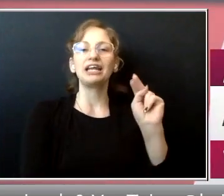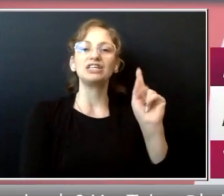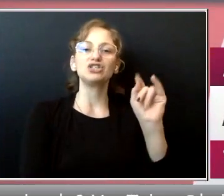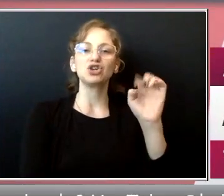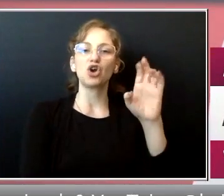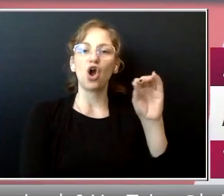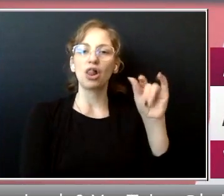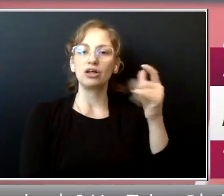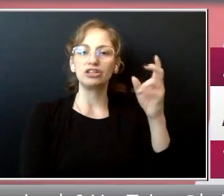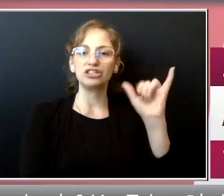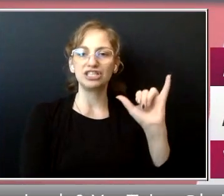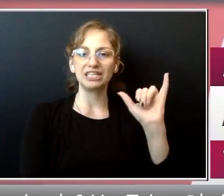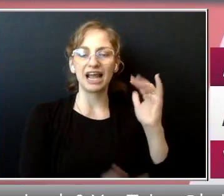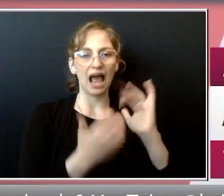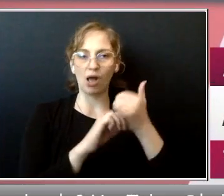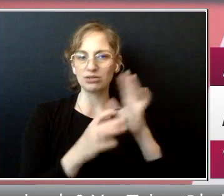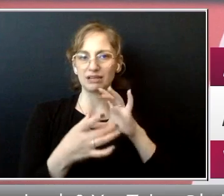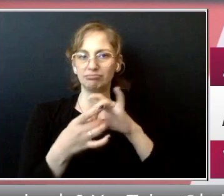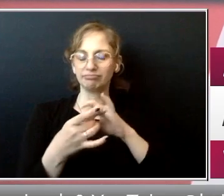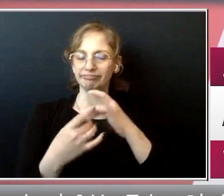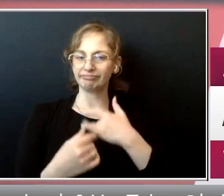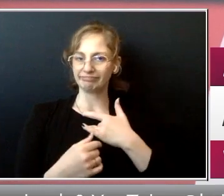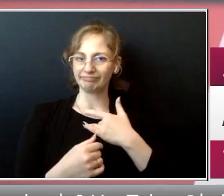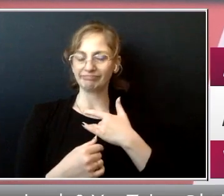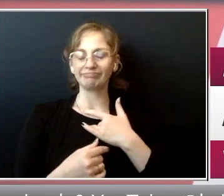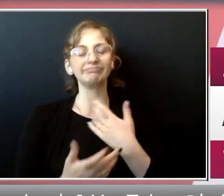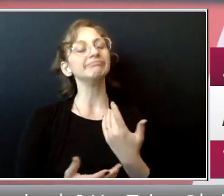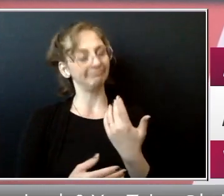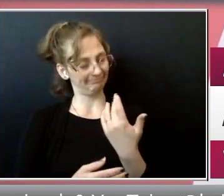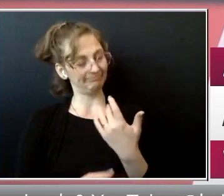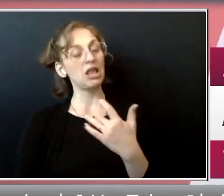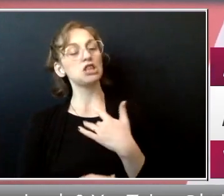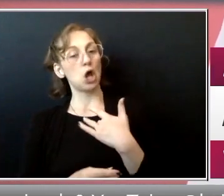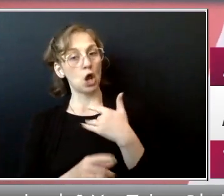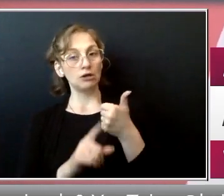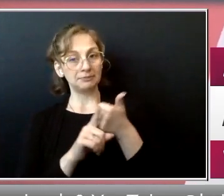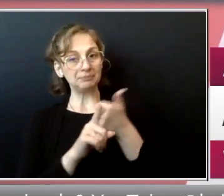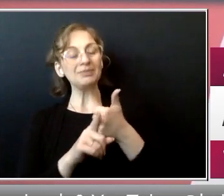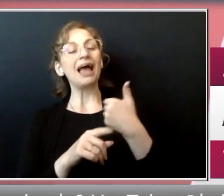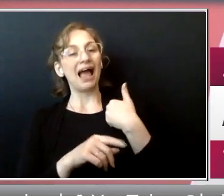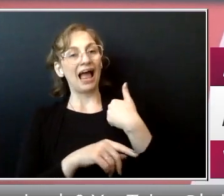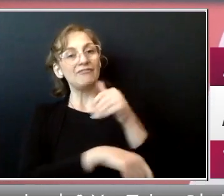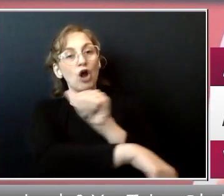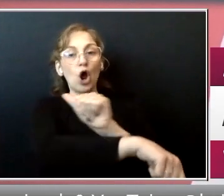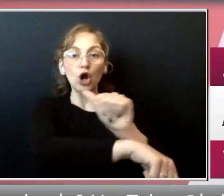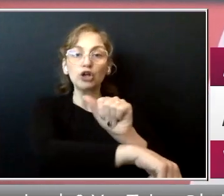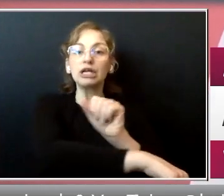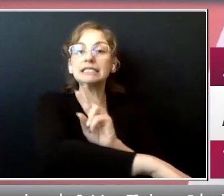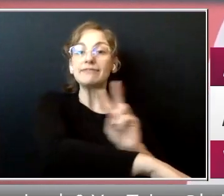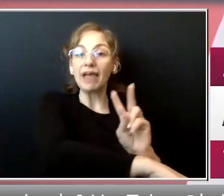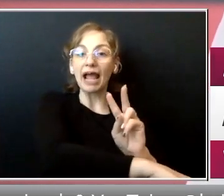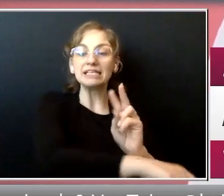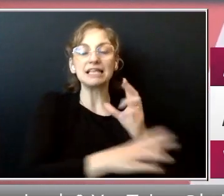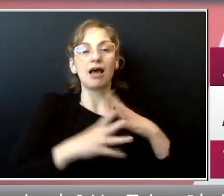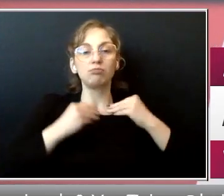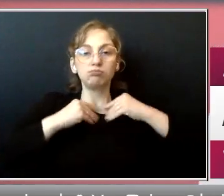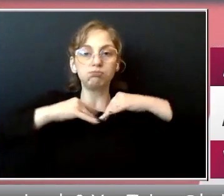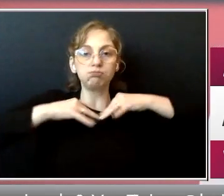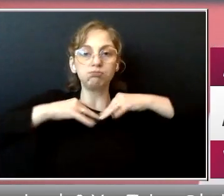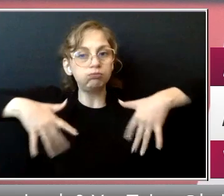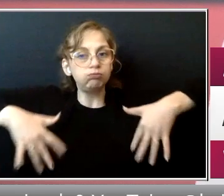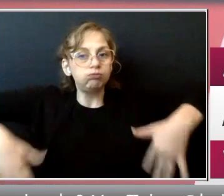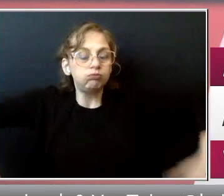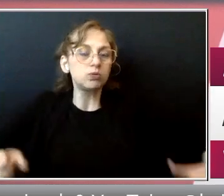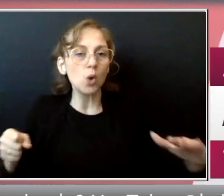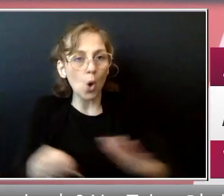cardiovascular system is the heart with a network of arteries and veins that run throughout your body. So in medicine, it's common to think of those things all together